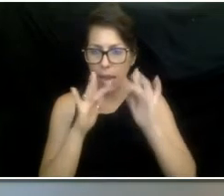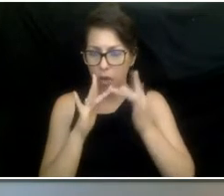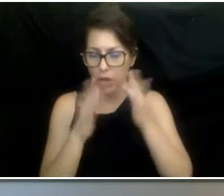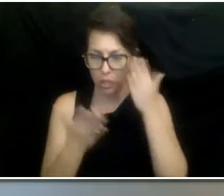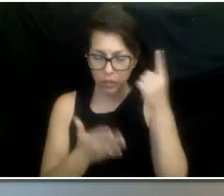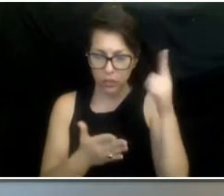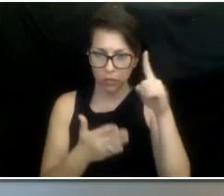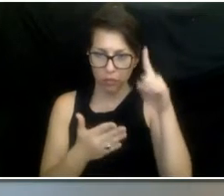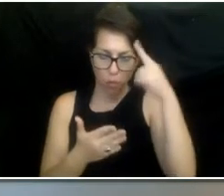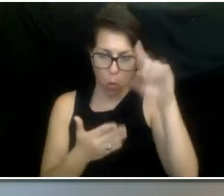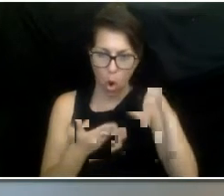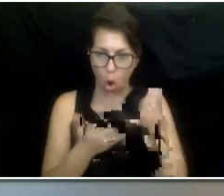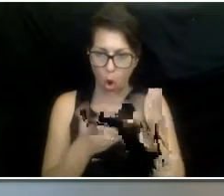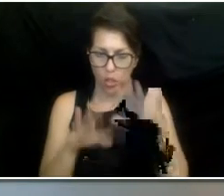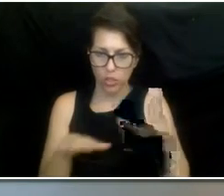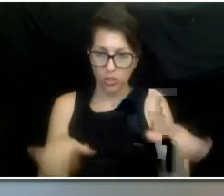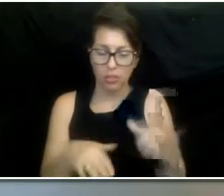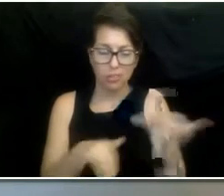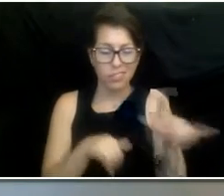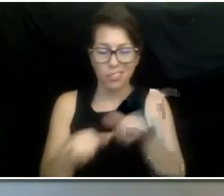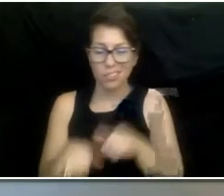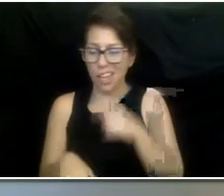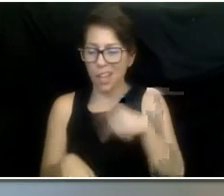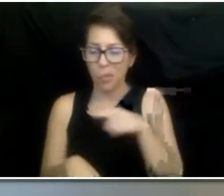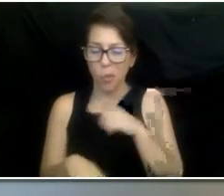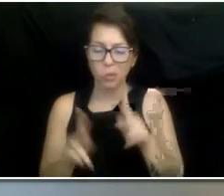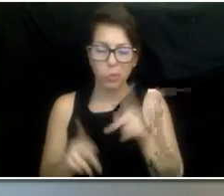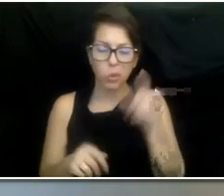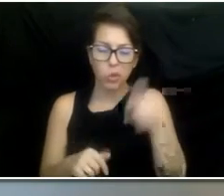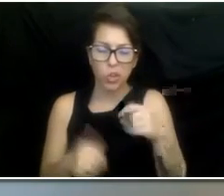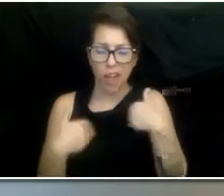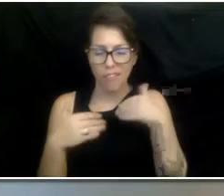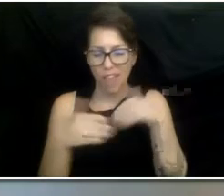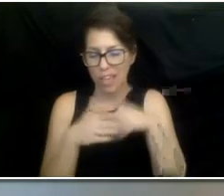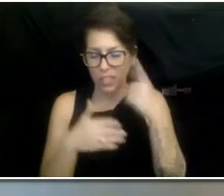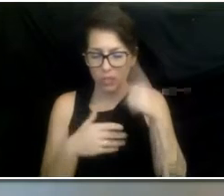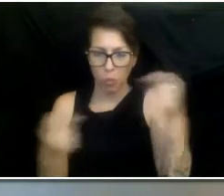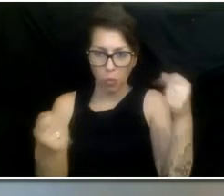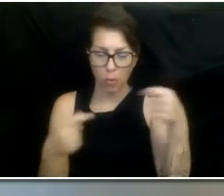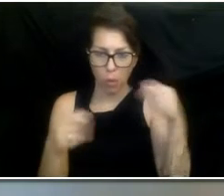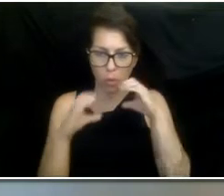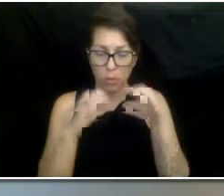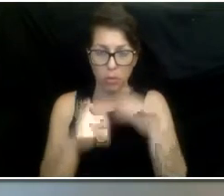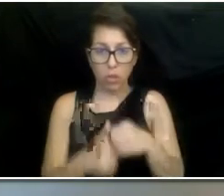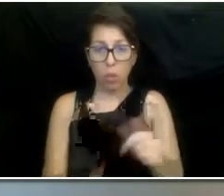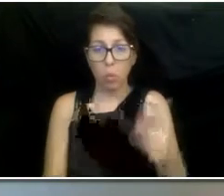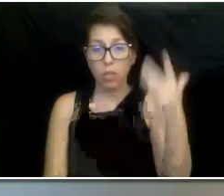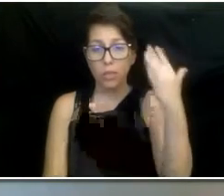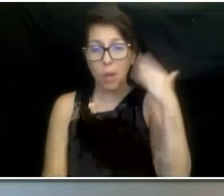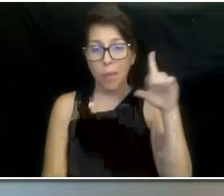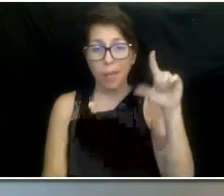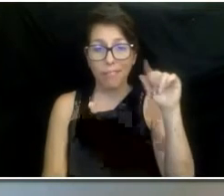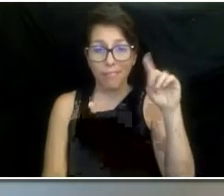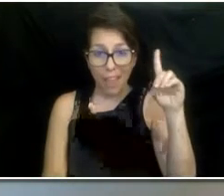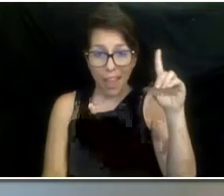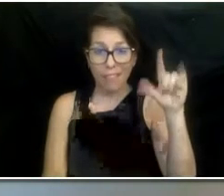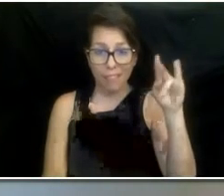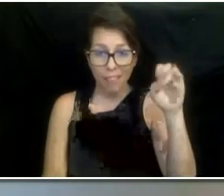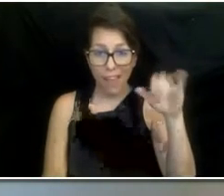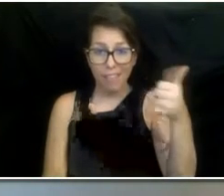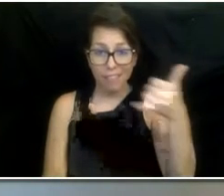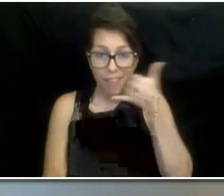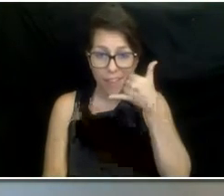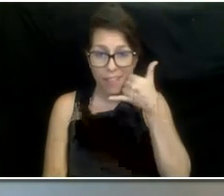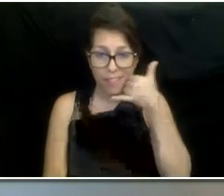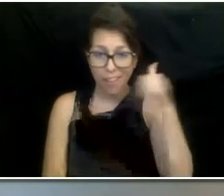personal cell phone where they can have private and safe Communications while they are with others in the same home and we